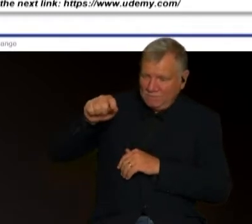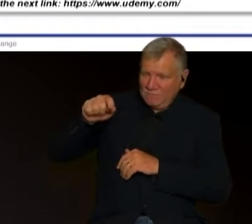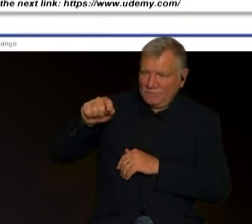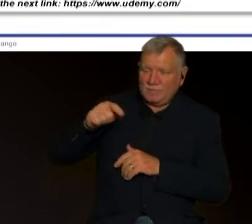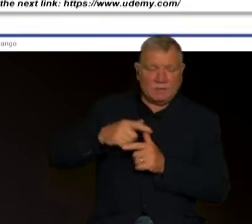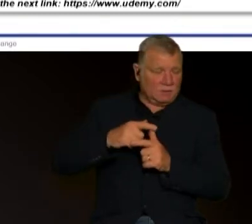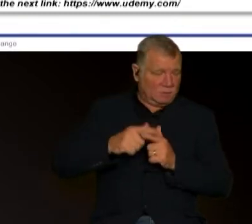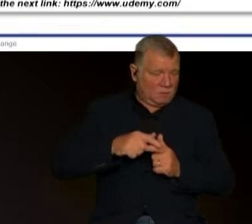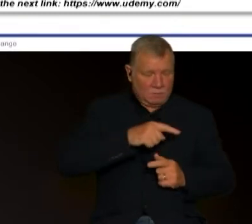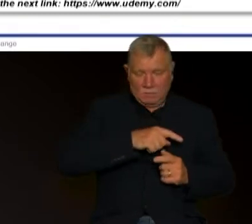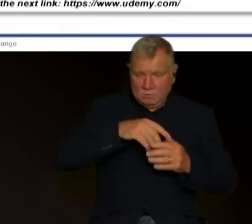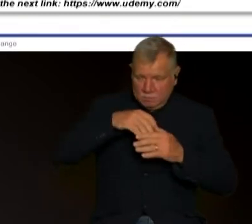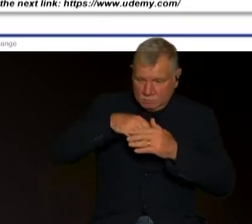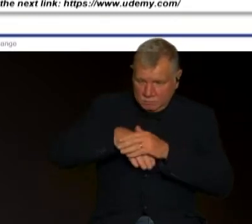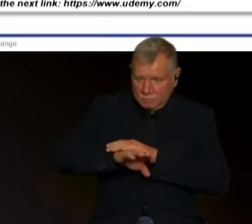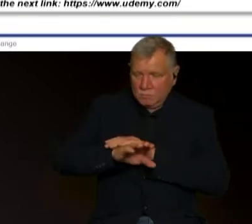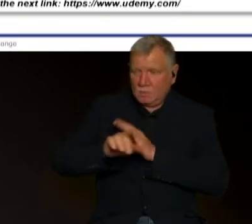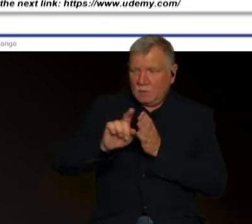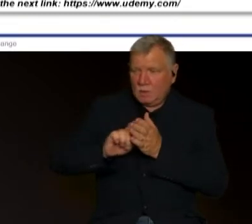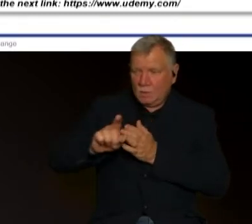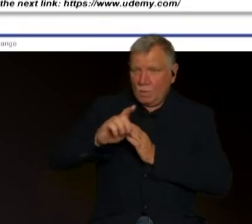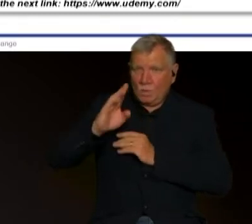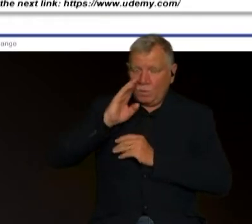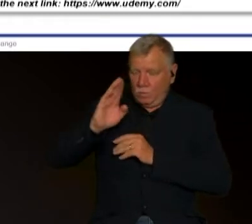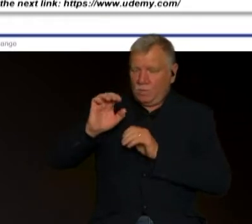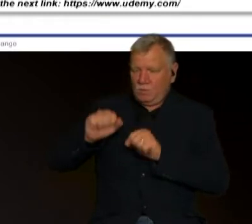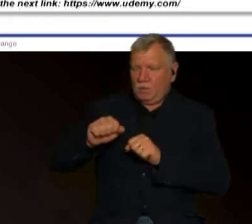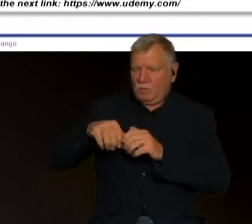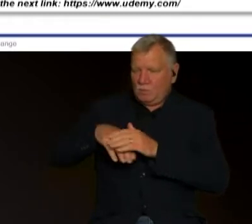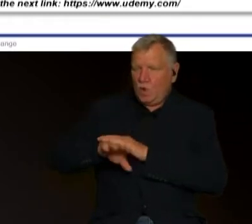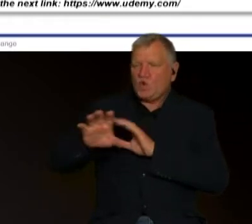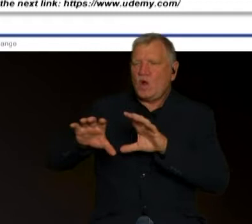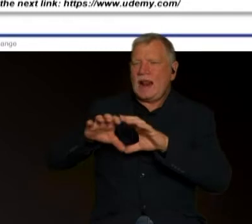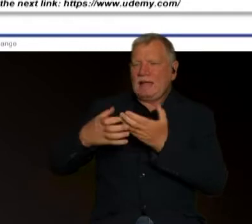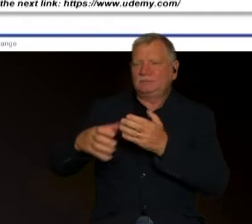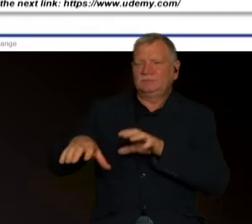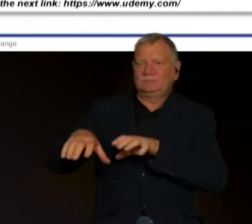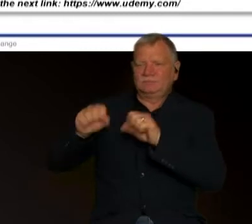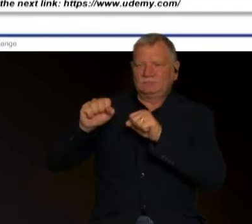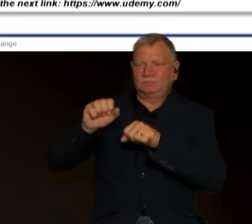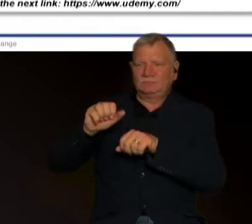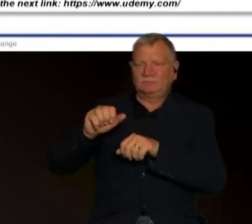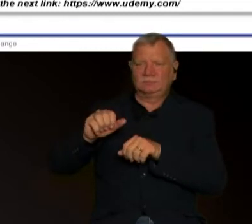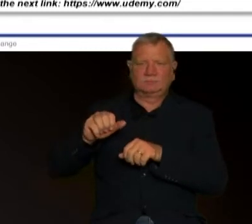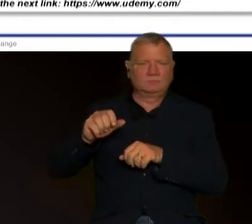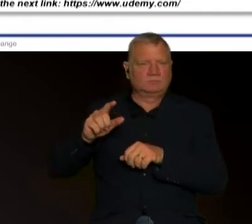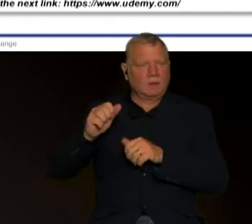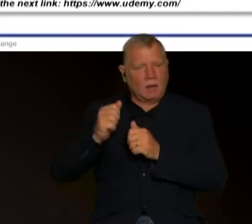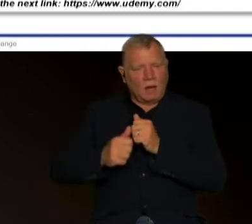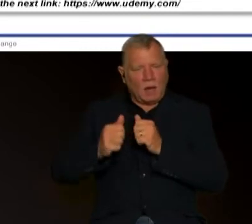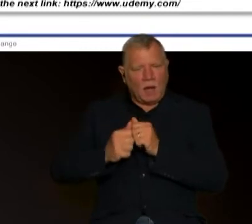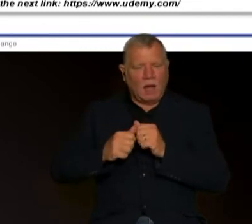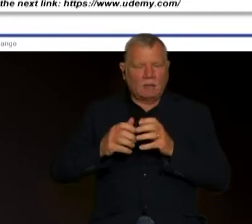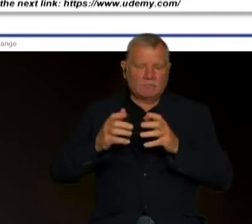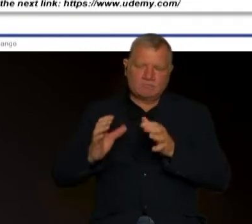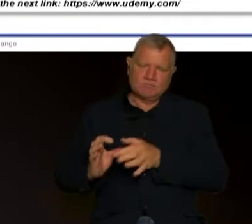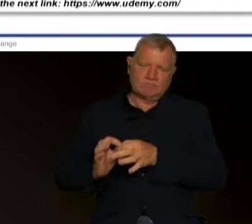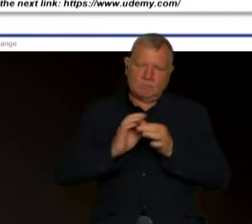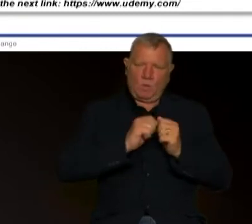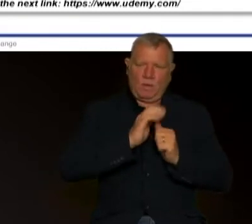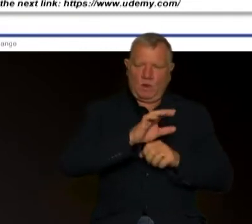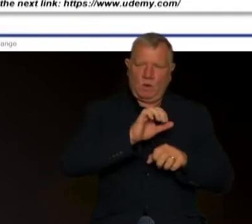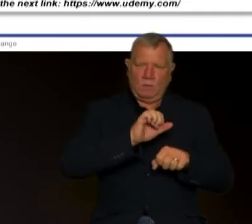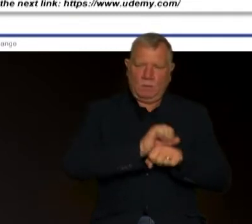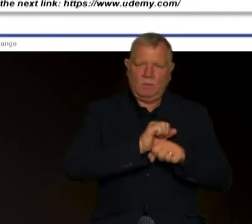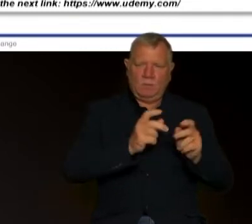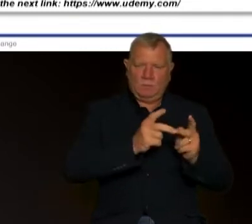are pre-selected, and when they log in, they're going to be able to take their courses next week in their areas